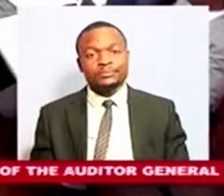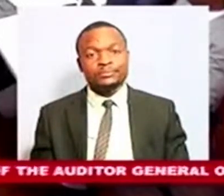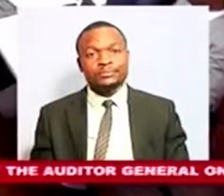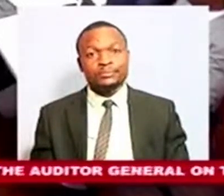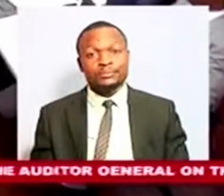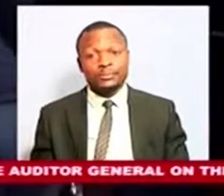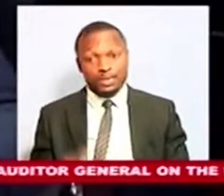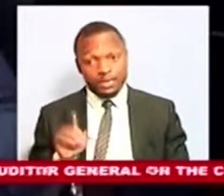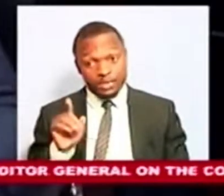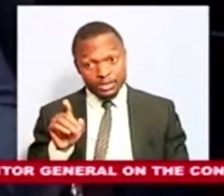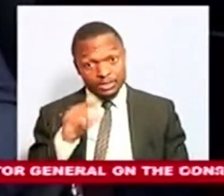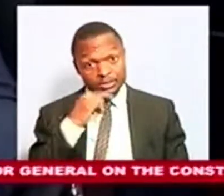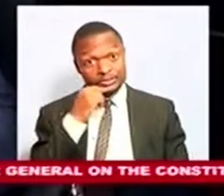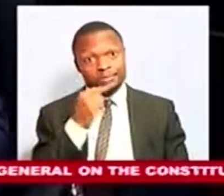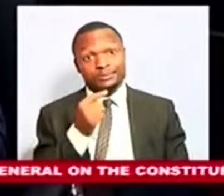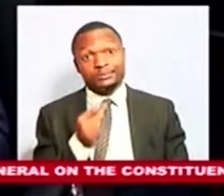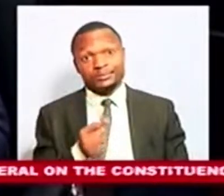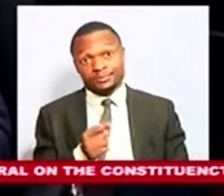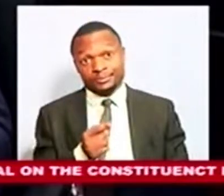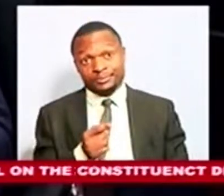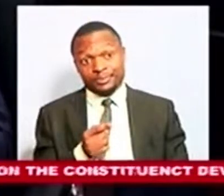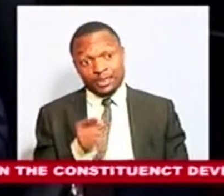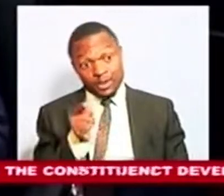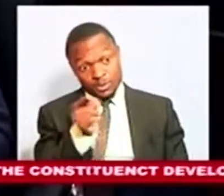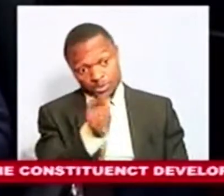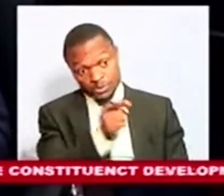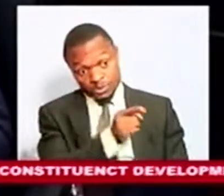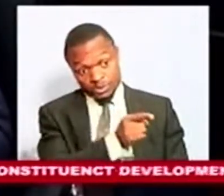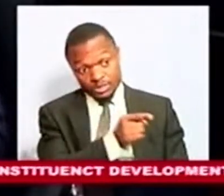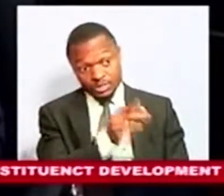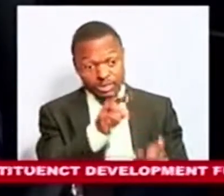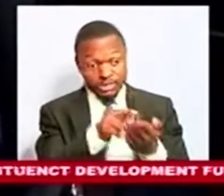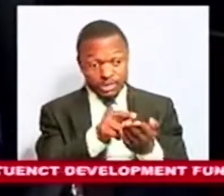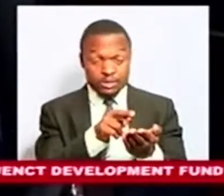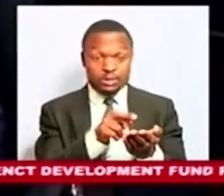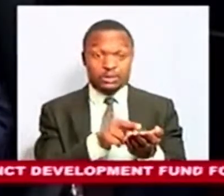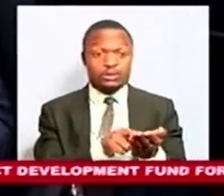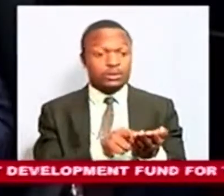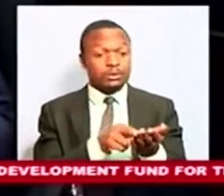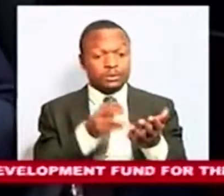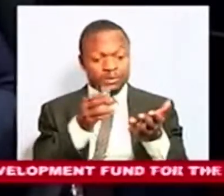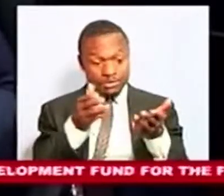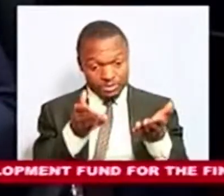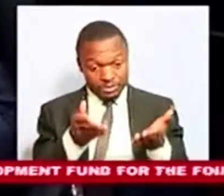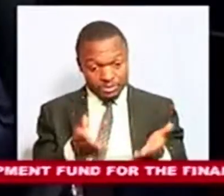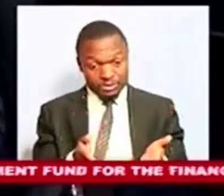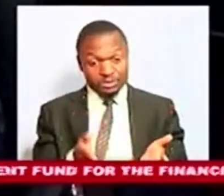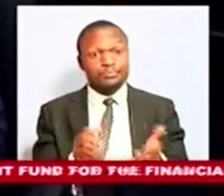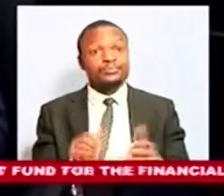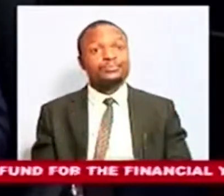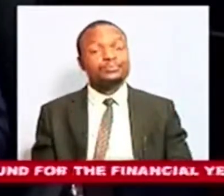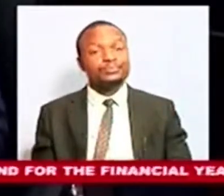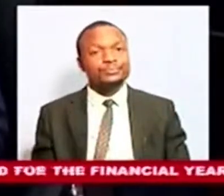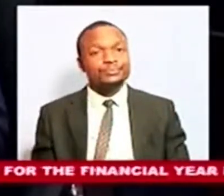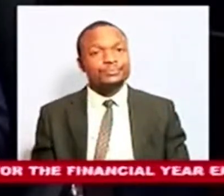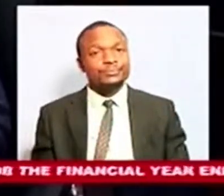I was saying, you have reported actually to this committee on page